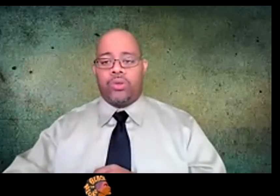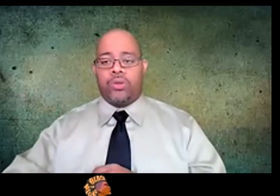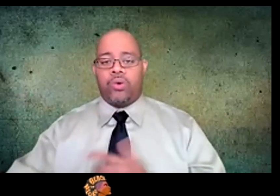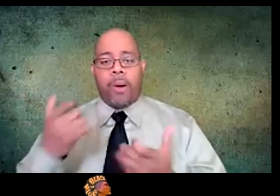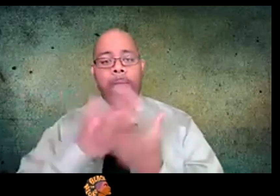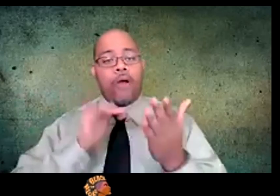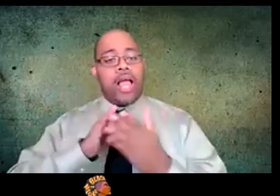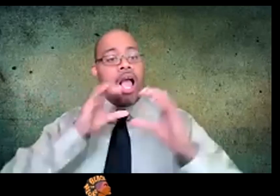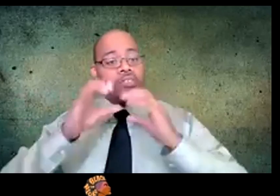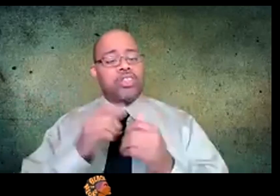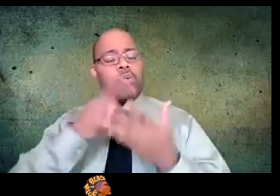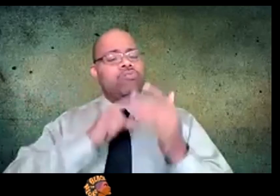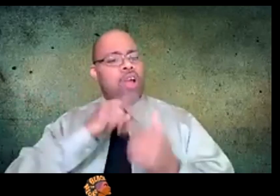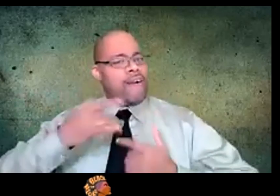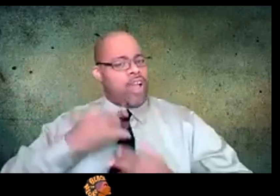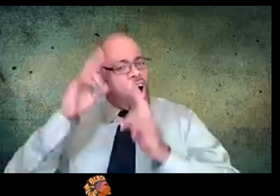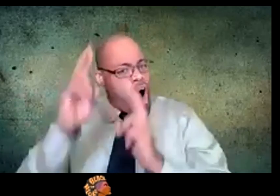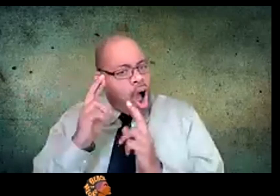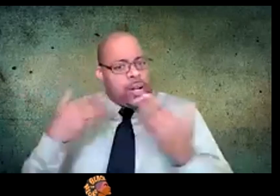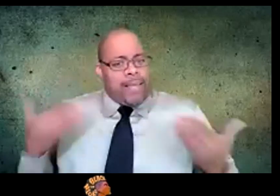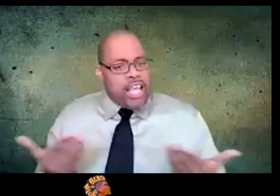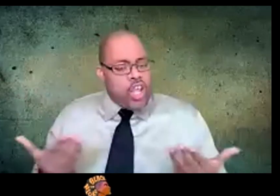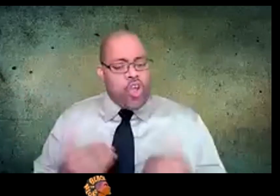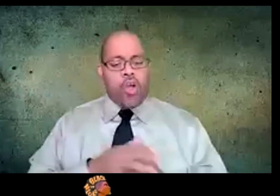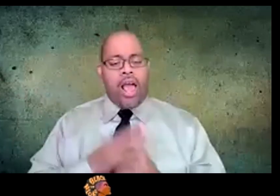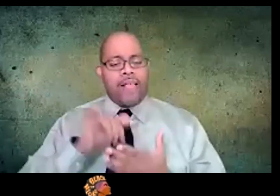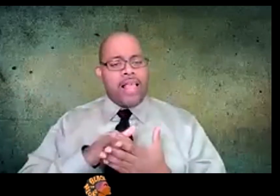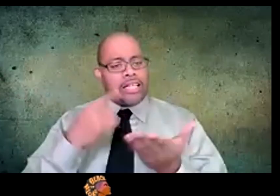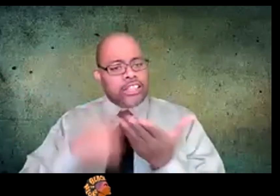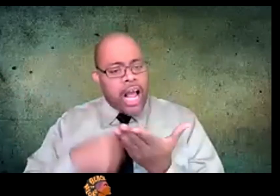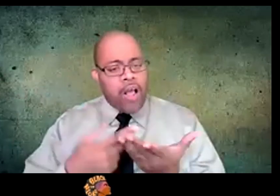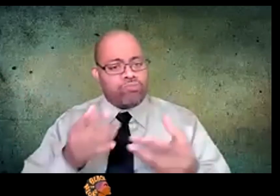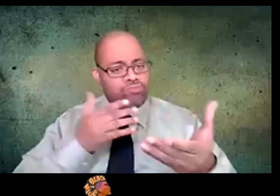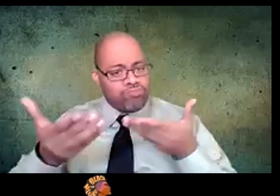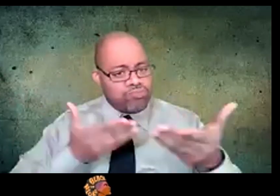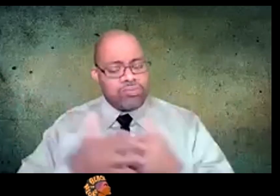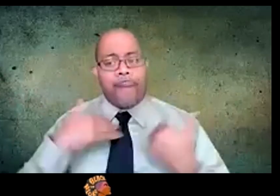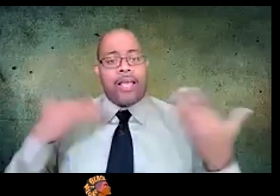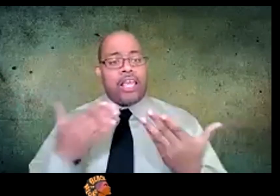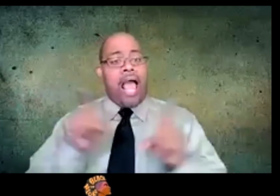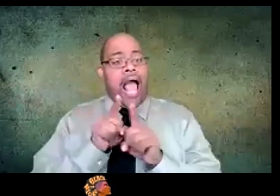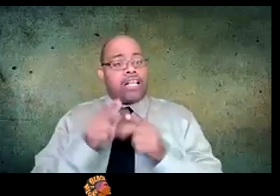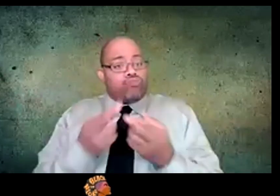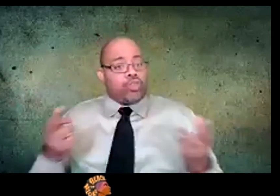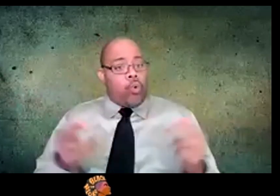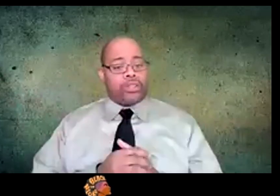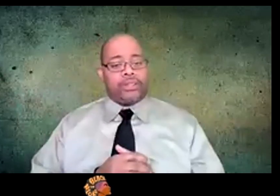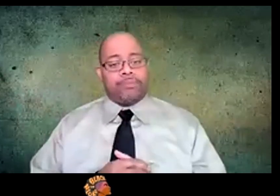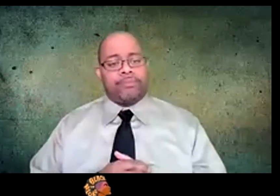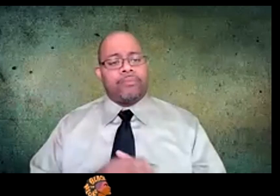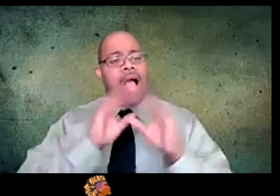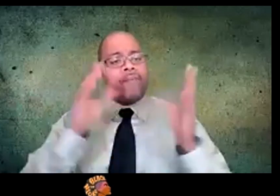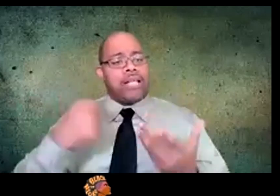an honor to be here and have this dialogue. And I'm here as a resource. Obviously